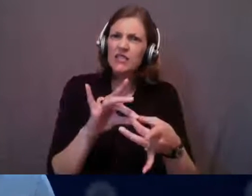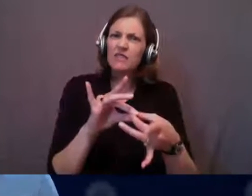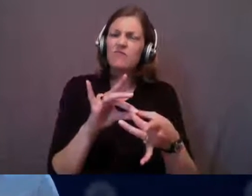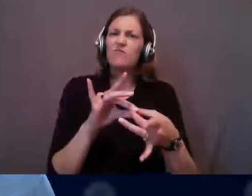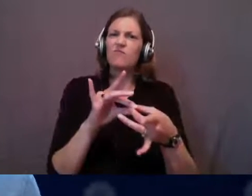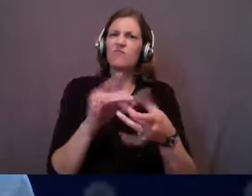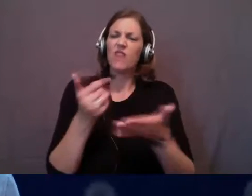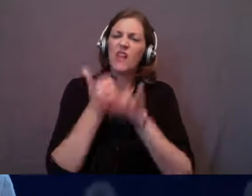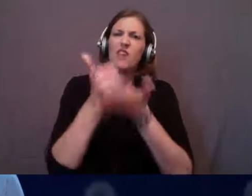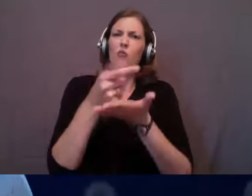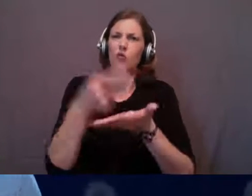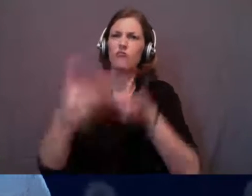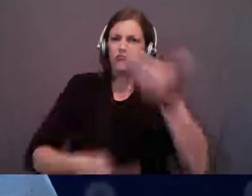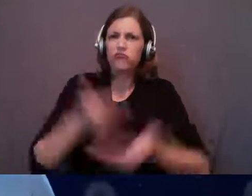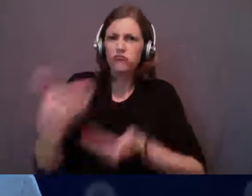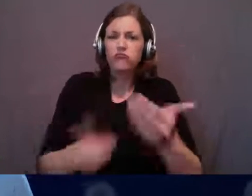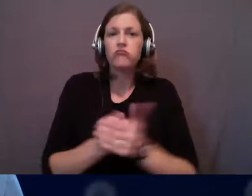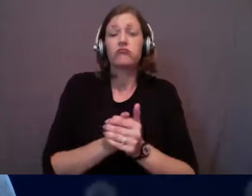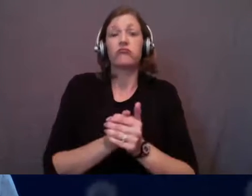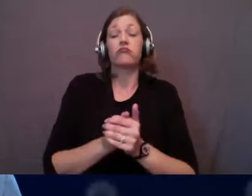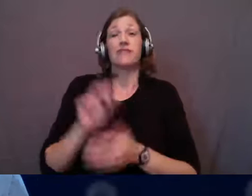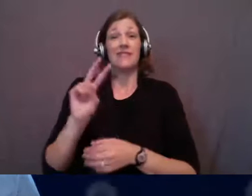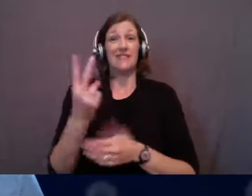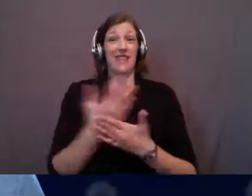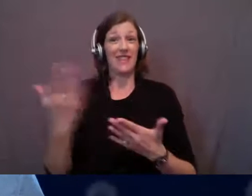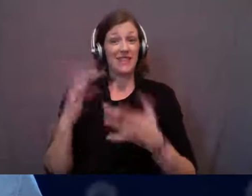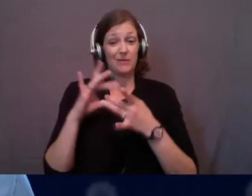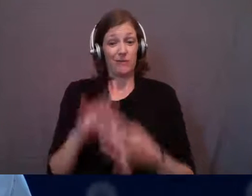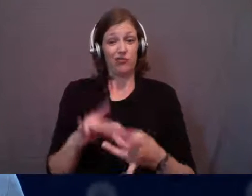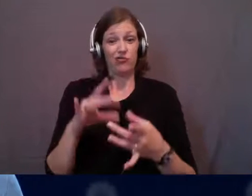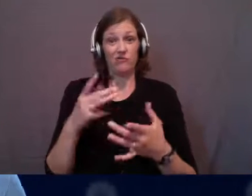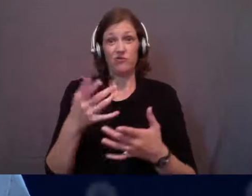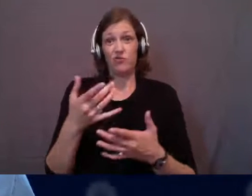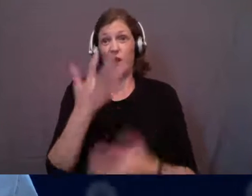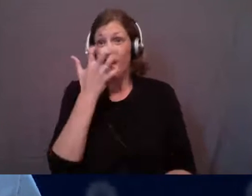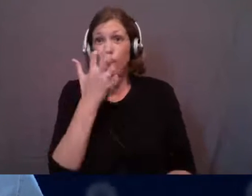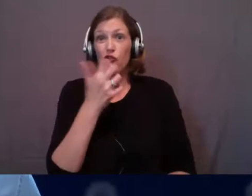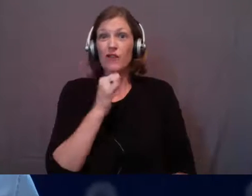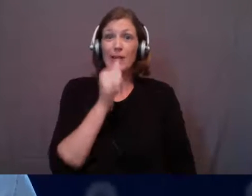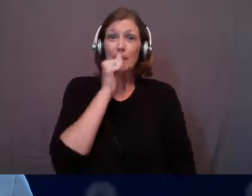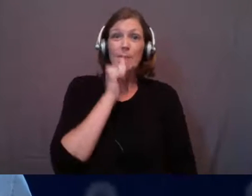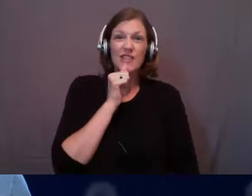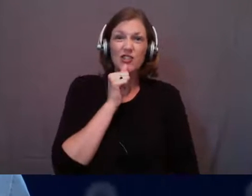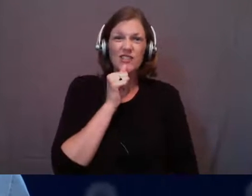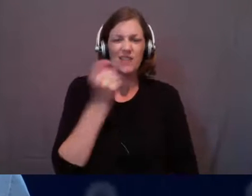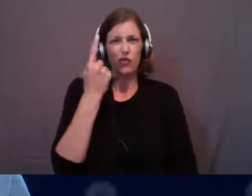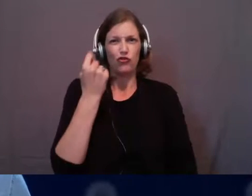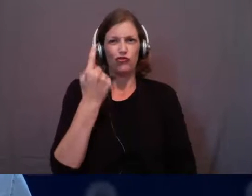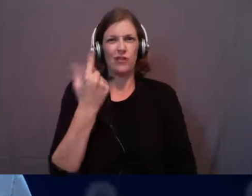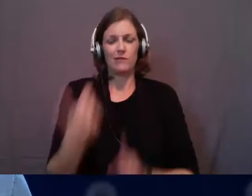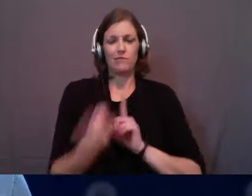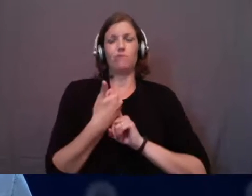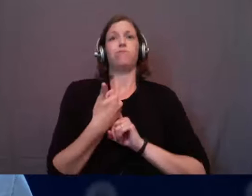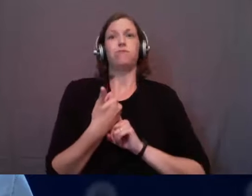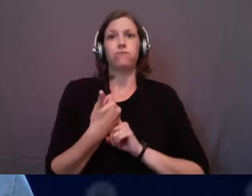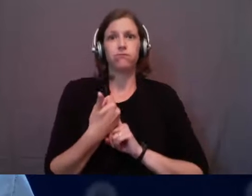looks like. The second thing is, especially as we talk about anger and impatience, we understand that does hit a nerve for a lot of families right